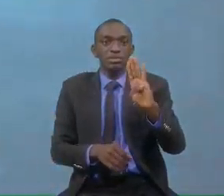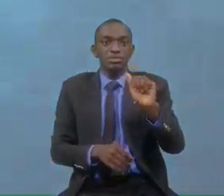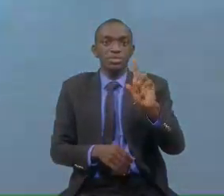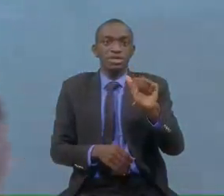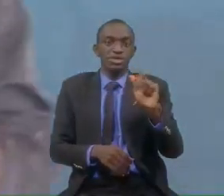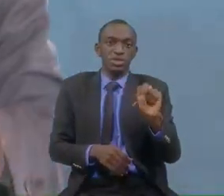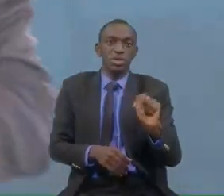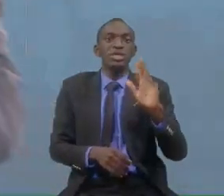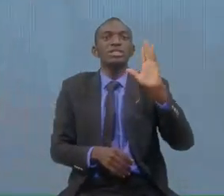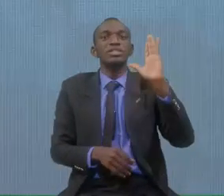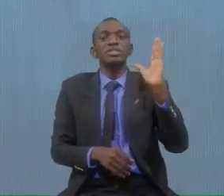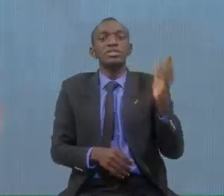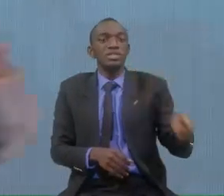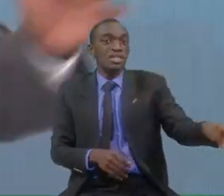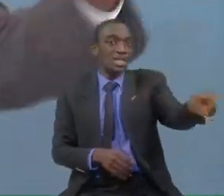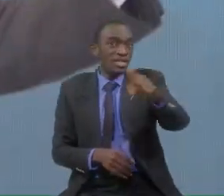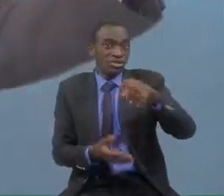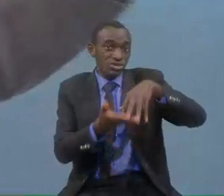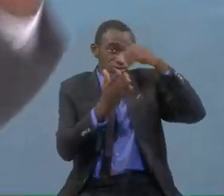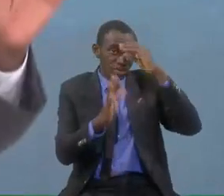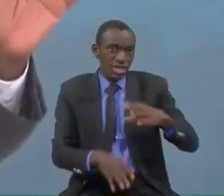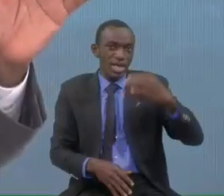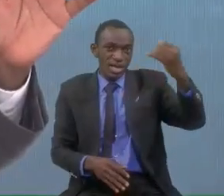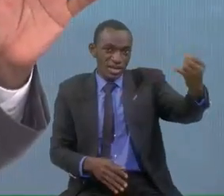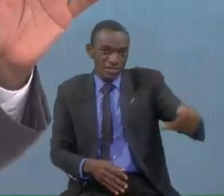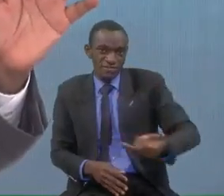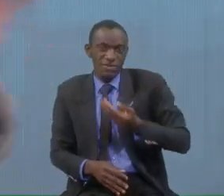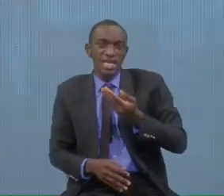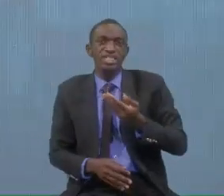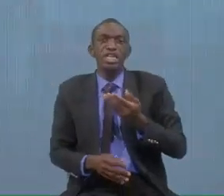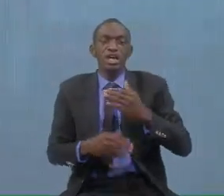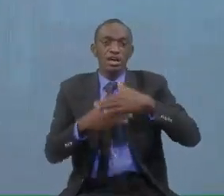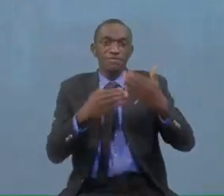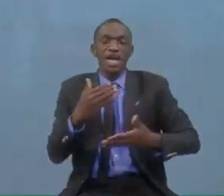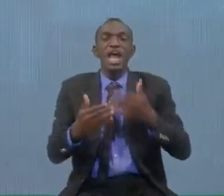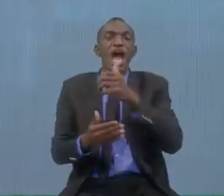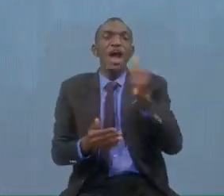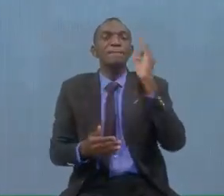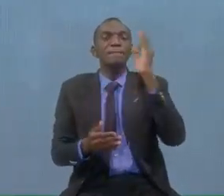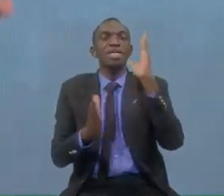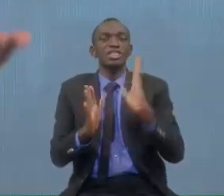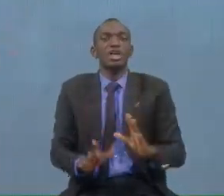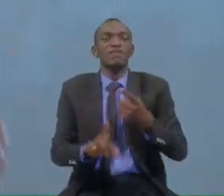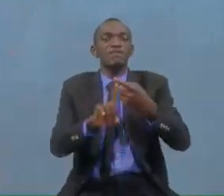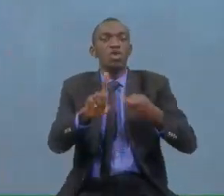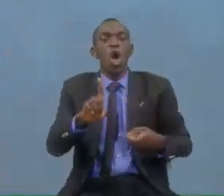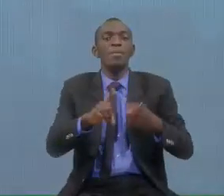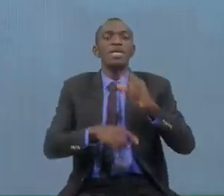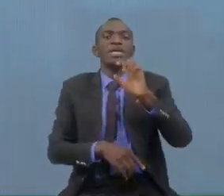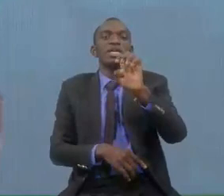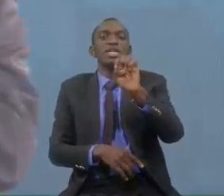a preacher from England to come and hold